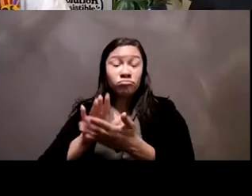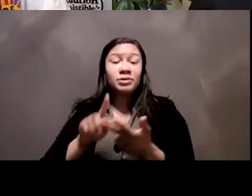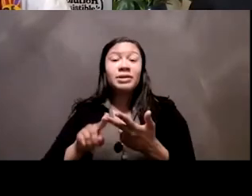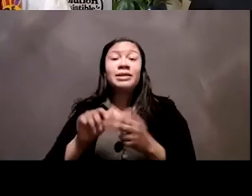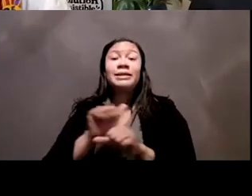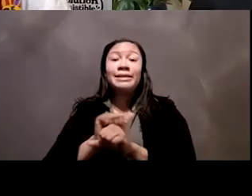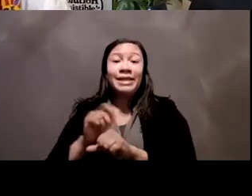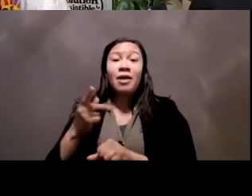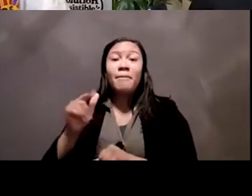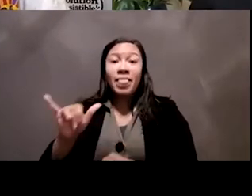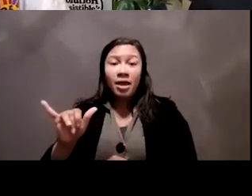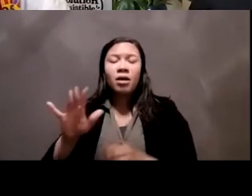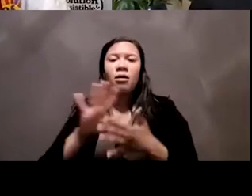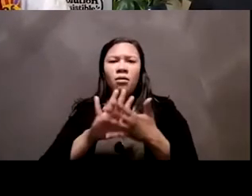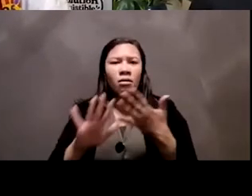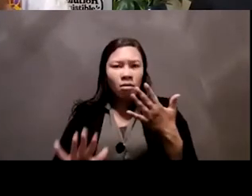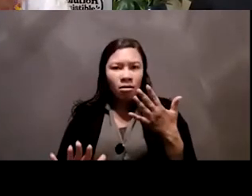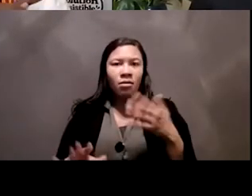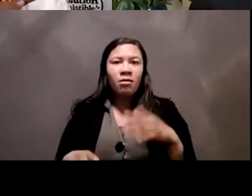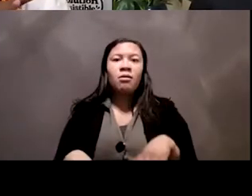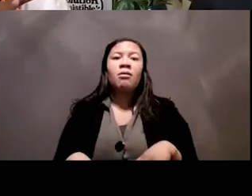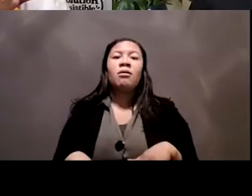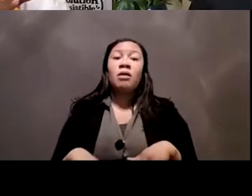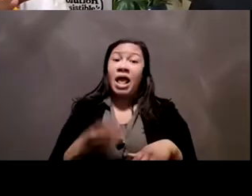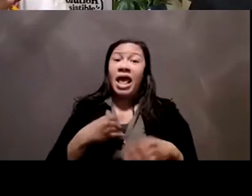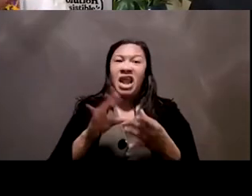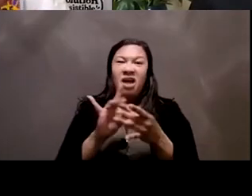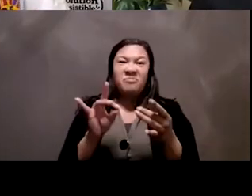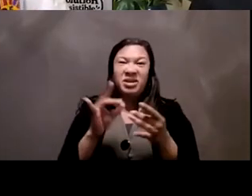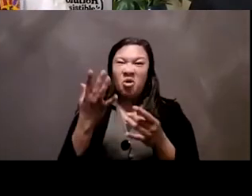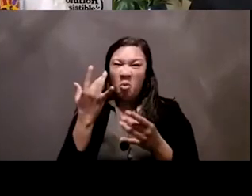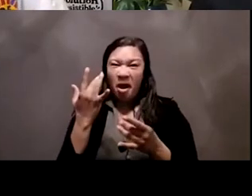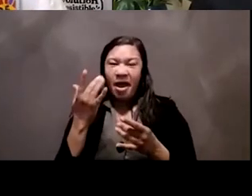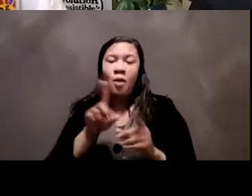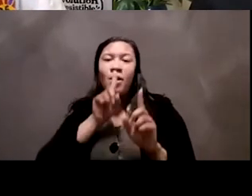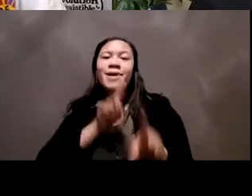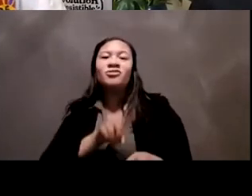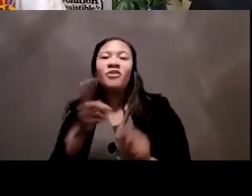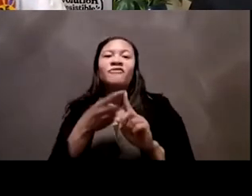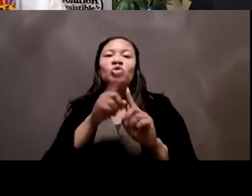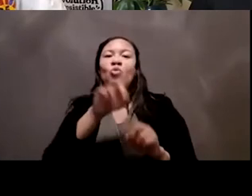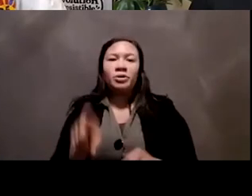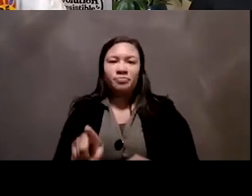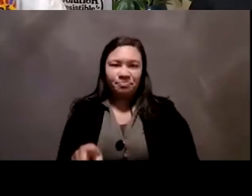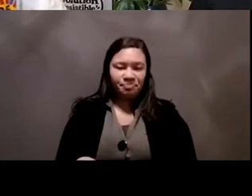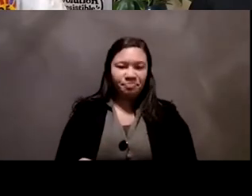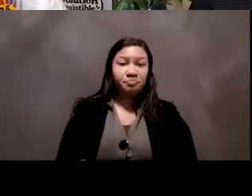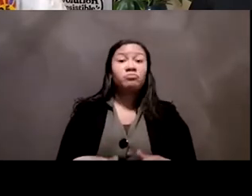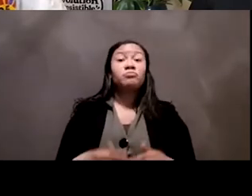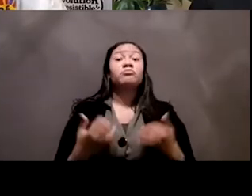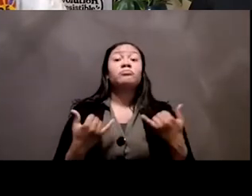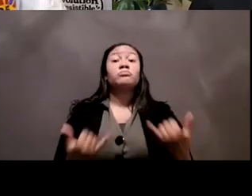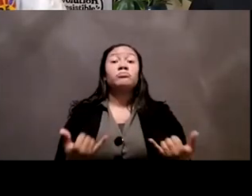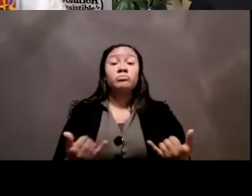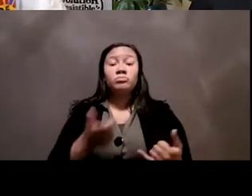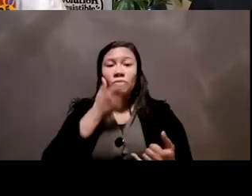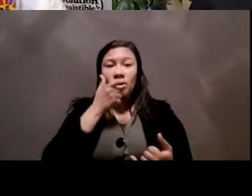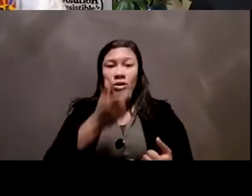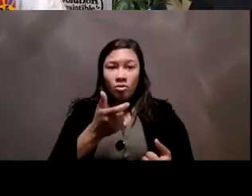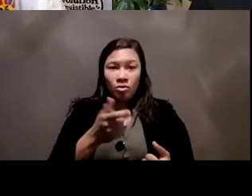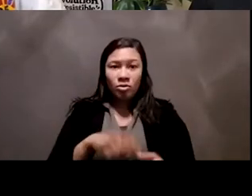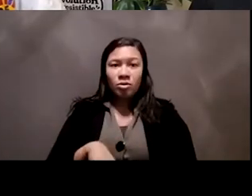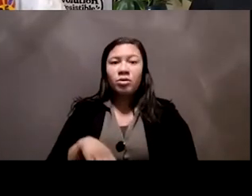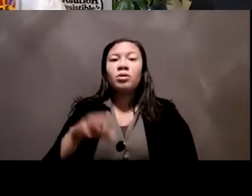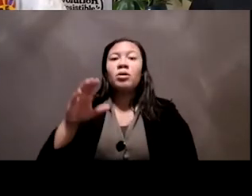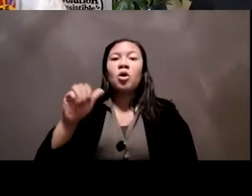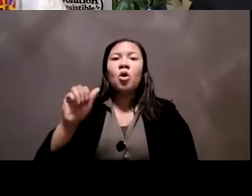I mentioned all of that to also answer this first question. I was watching today, one of my dear hearts, Jerron Harmon, was doing a